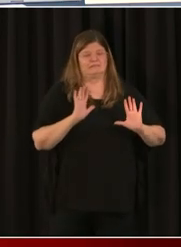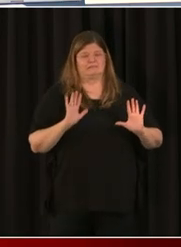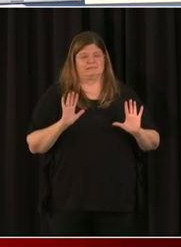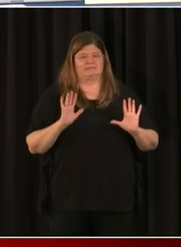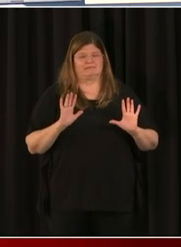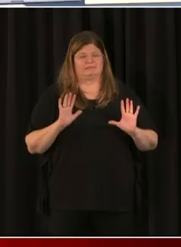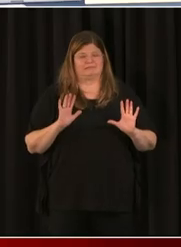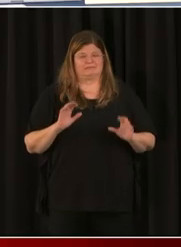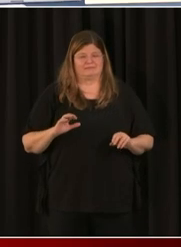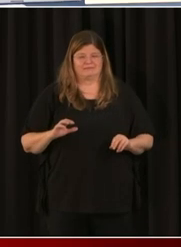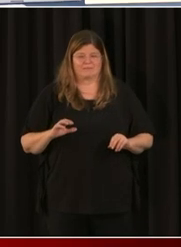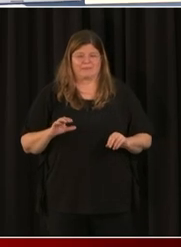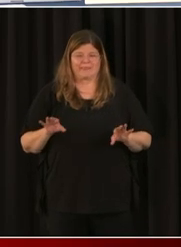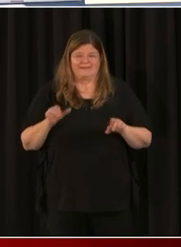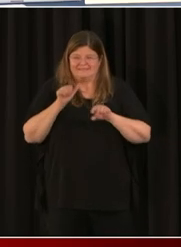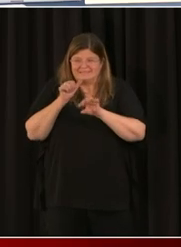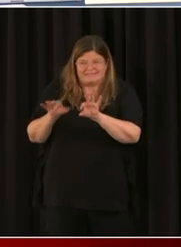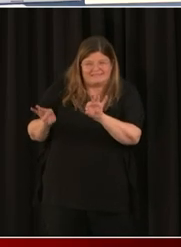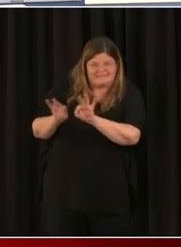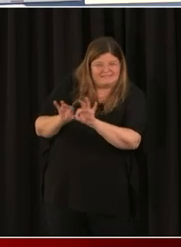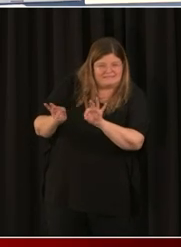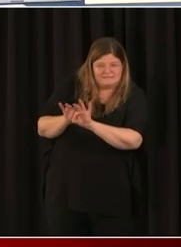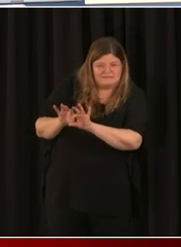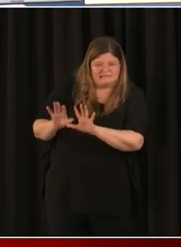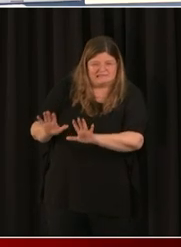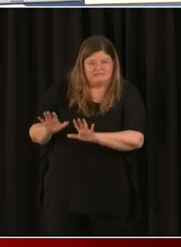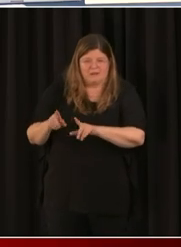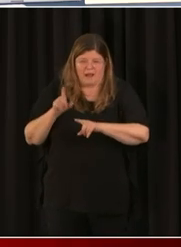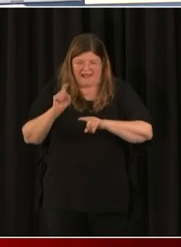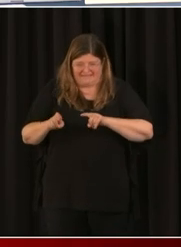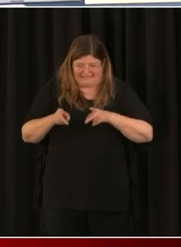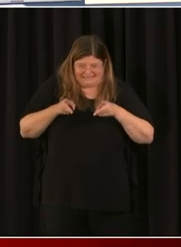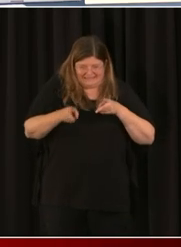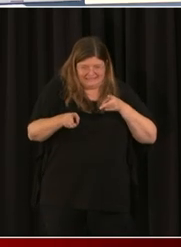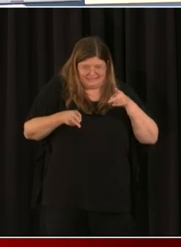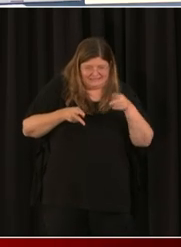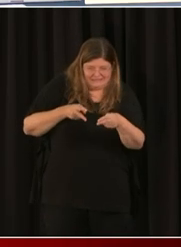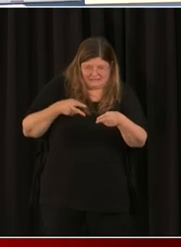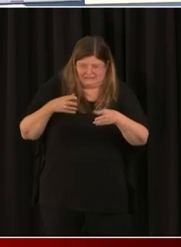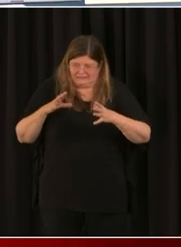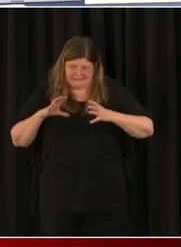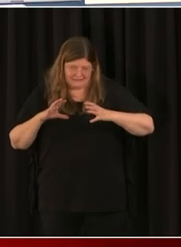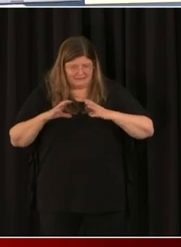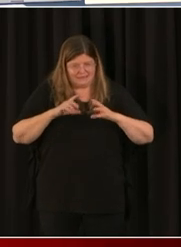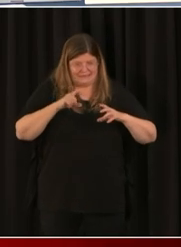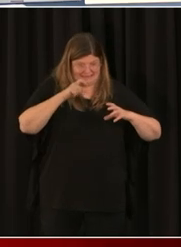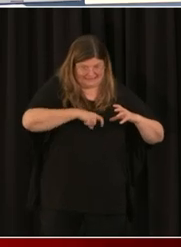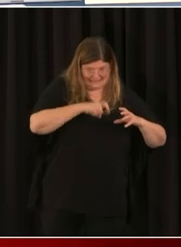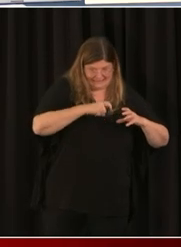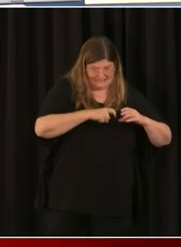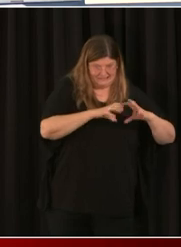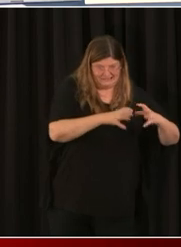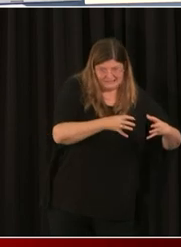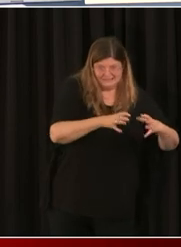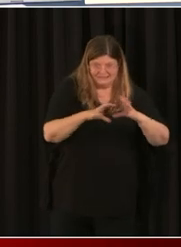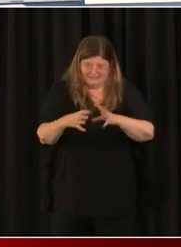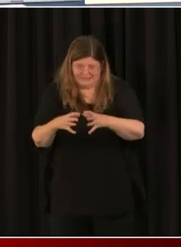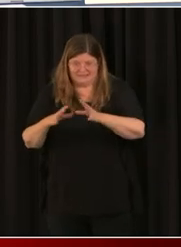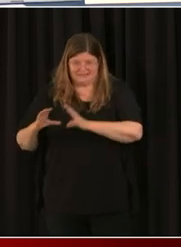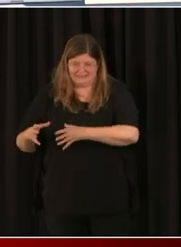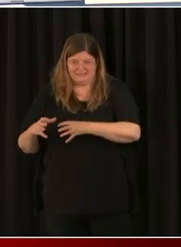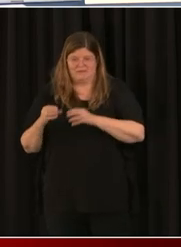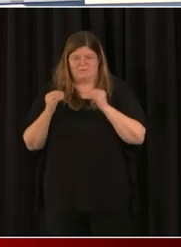they are not essential. That would be more things that we could potentially entertain in phases 2 and phase